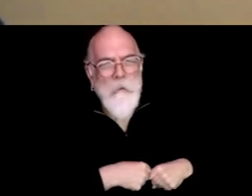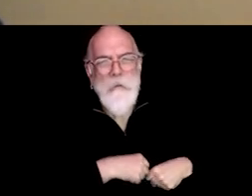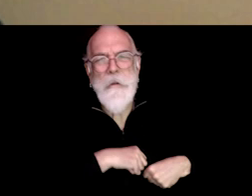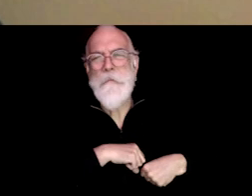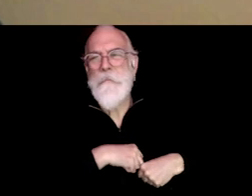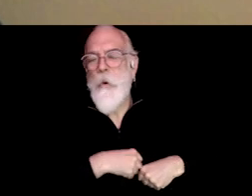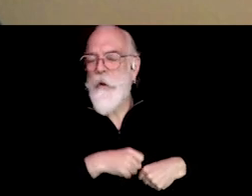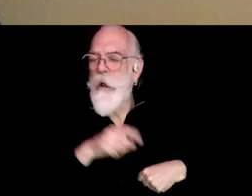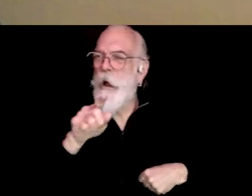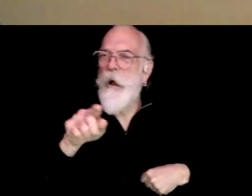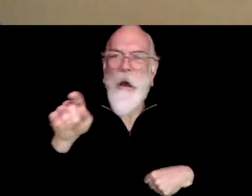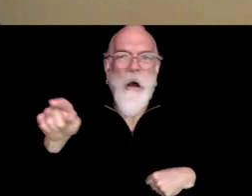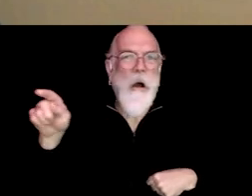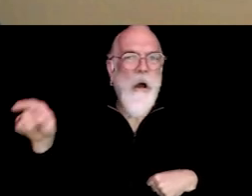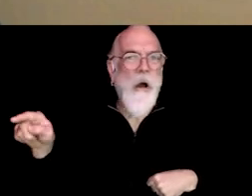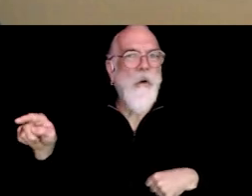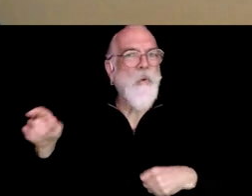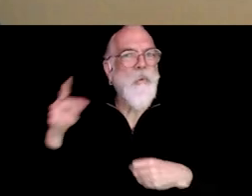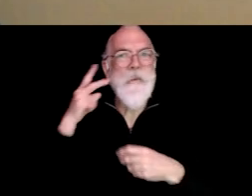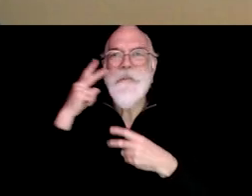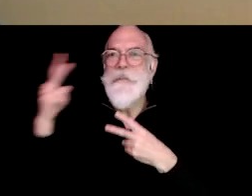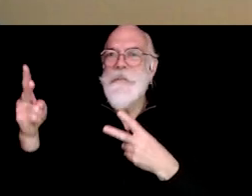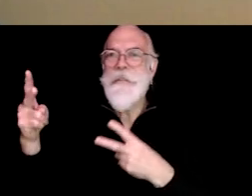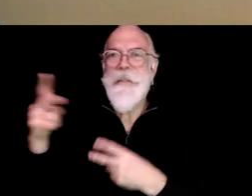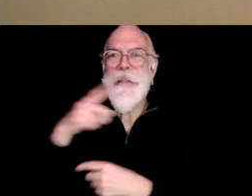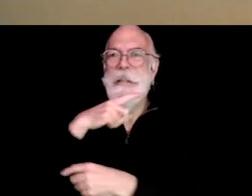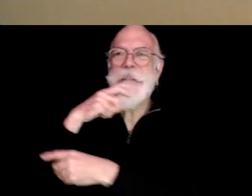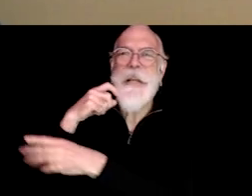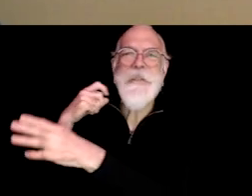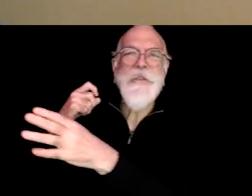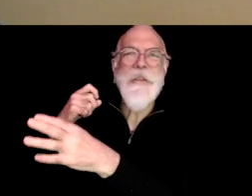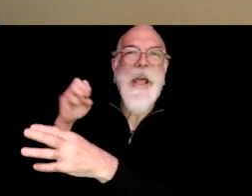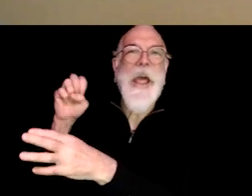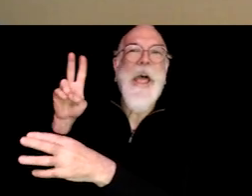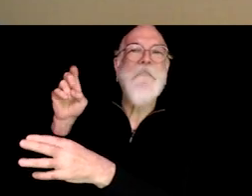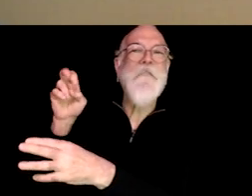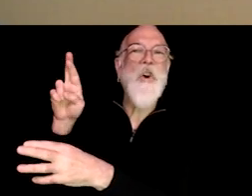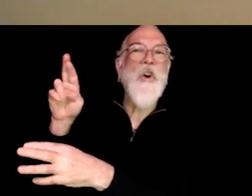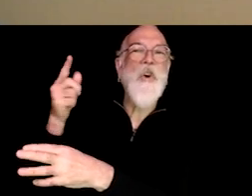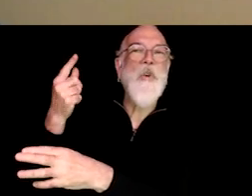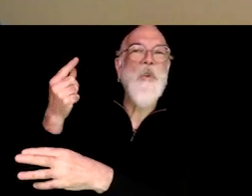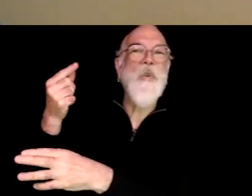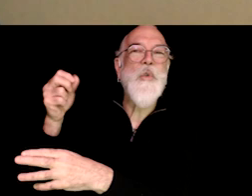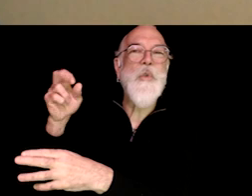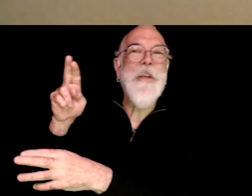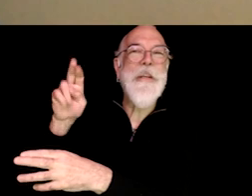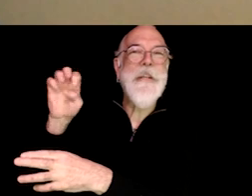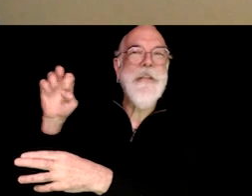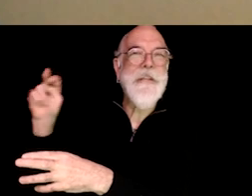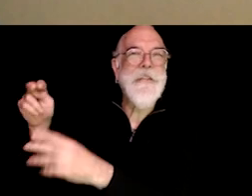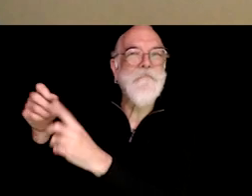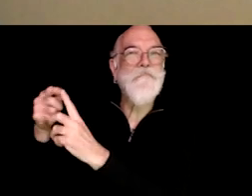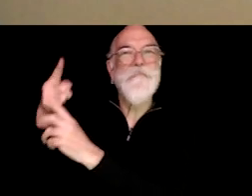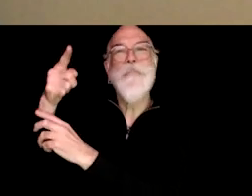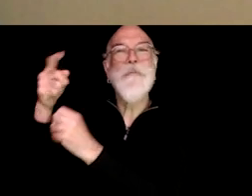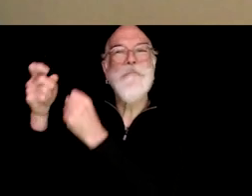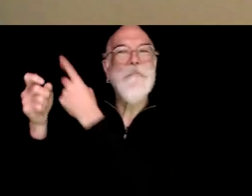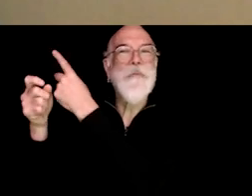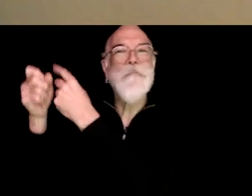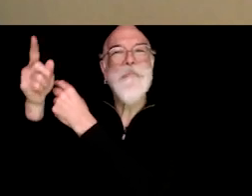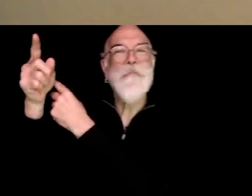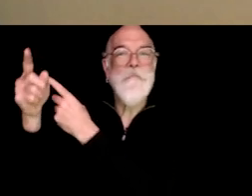Everywhere in the desert realm were evergreen sprigs. Clowns appeared. The day passed with